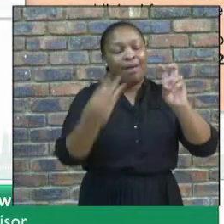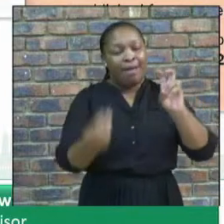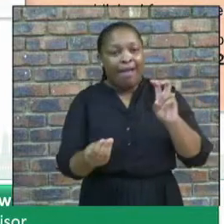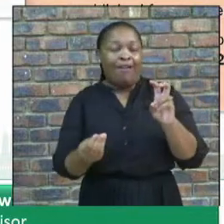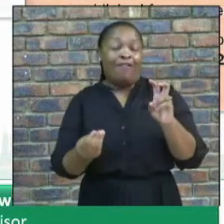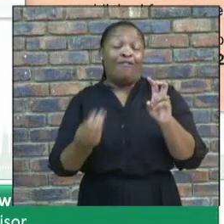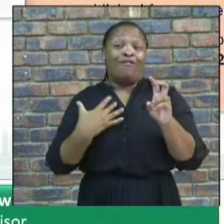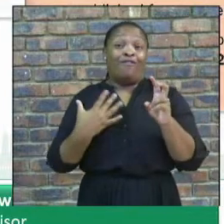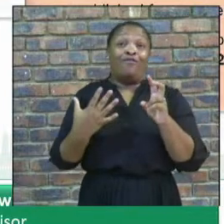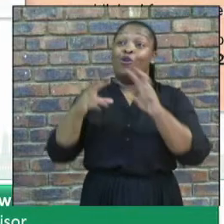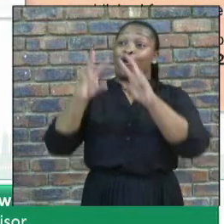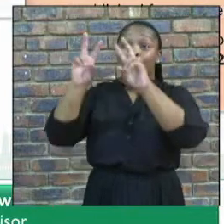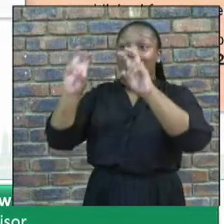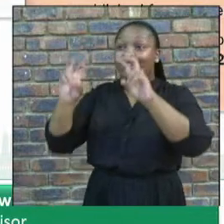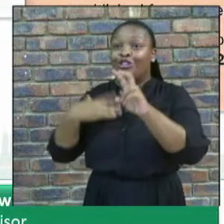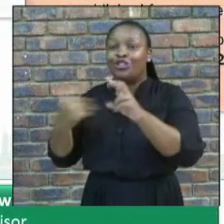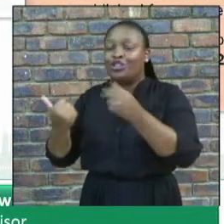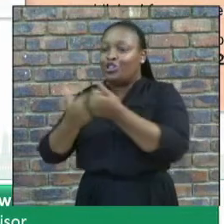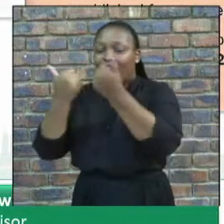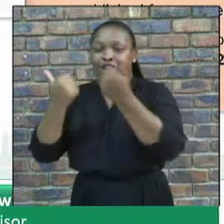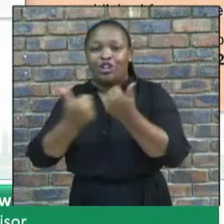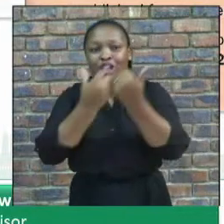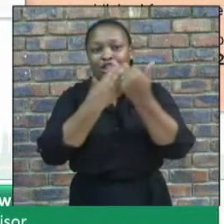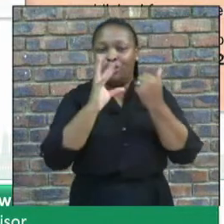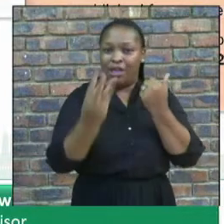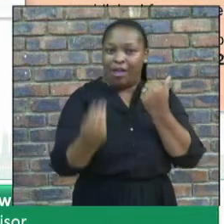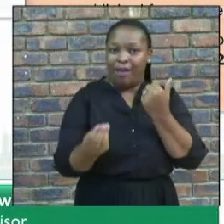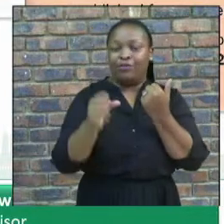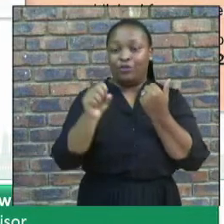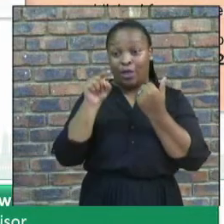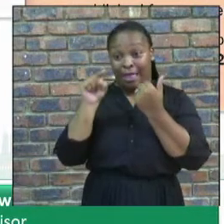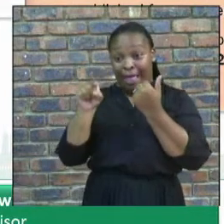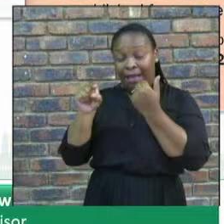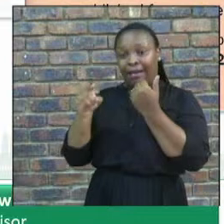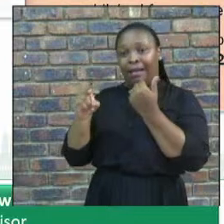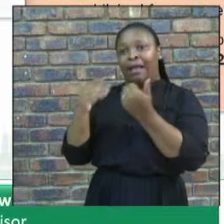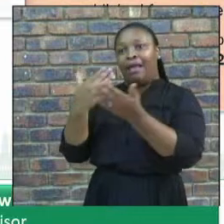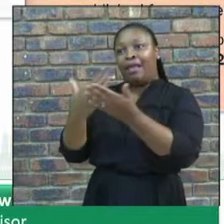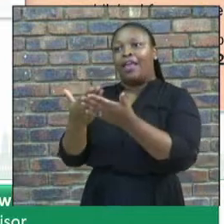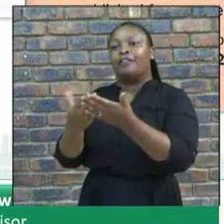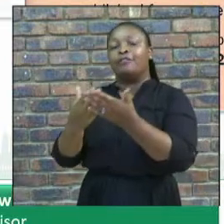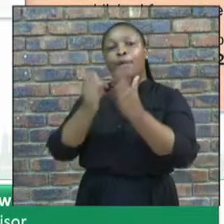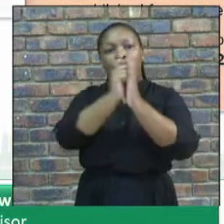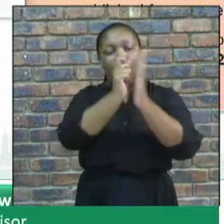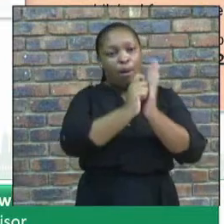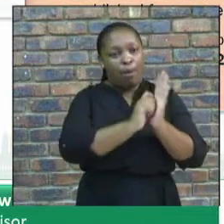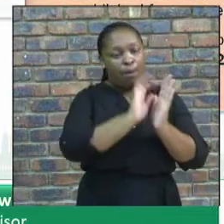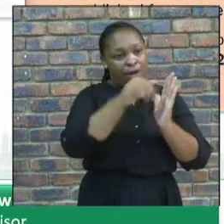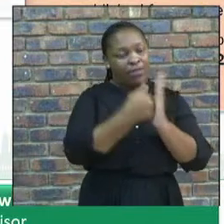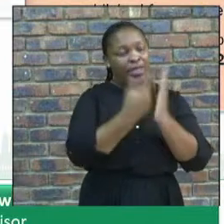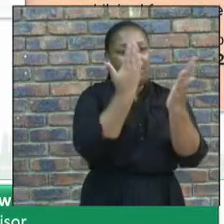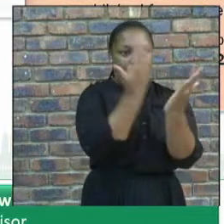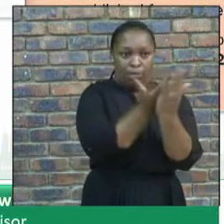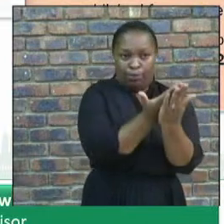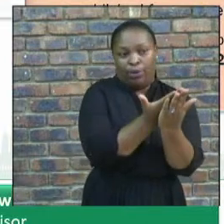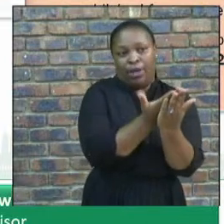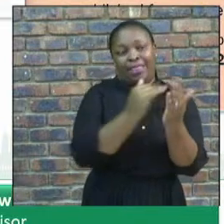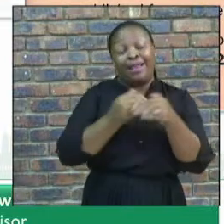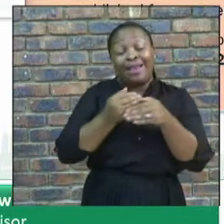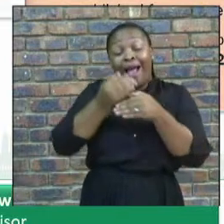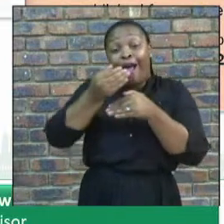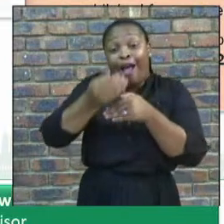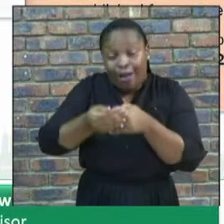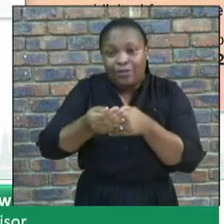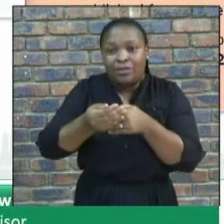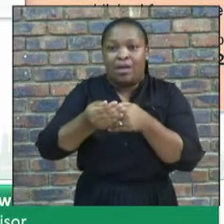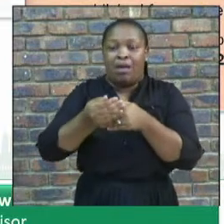issues that affect them in relation to this bill. Then in the same year after cabinet,